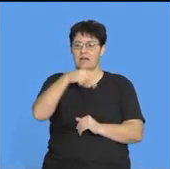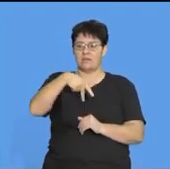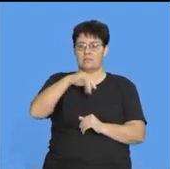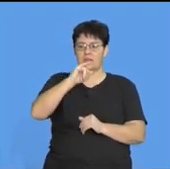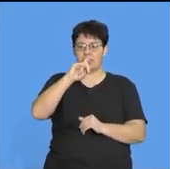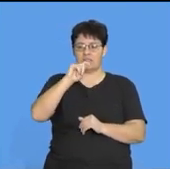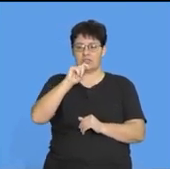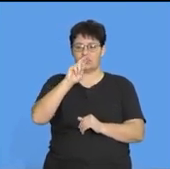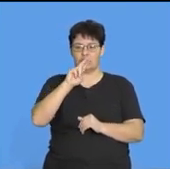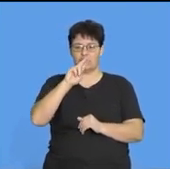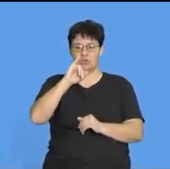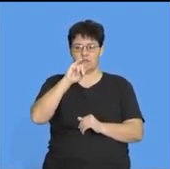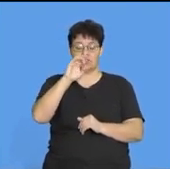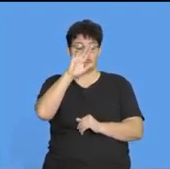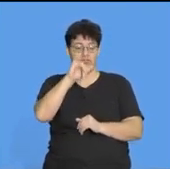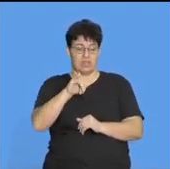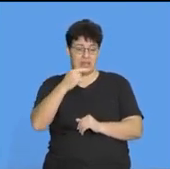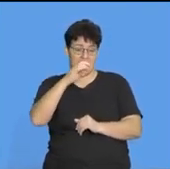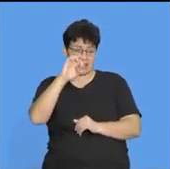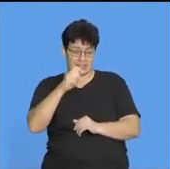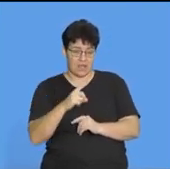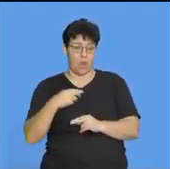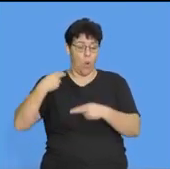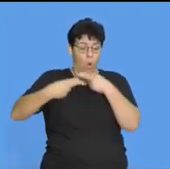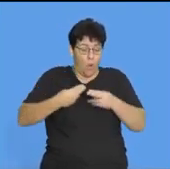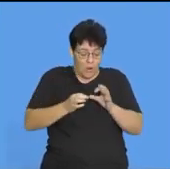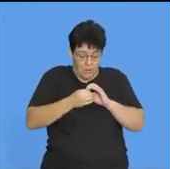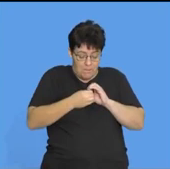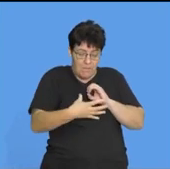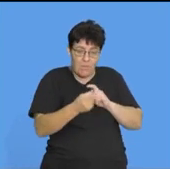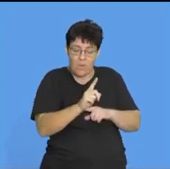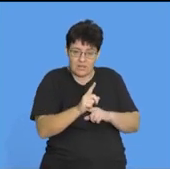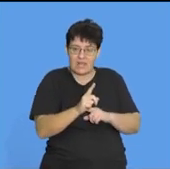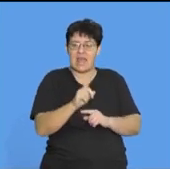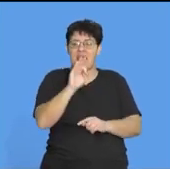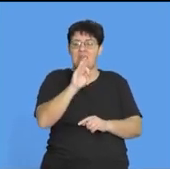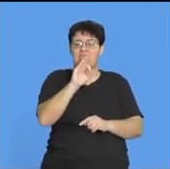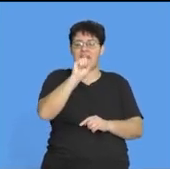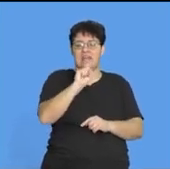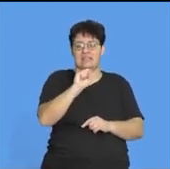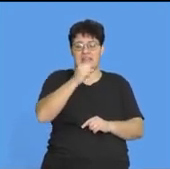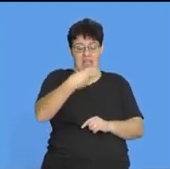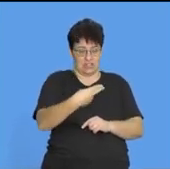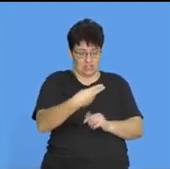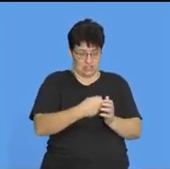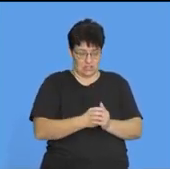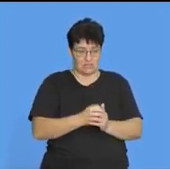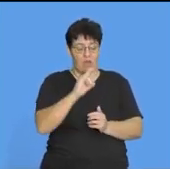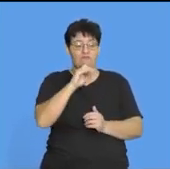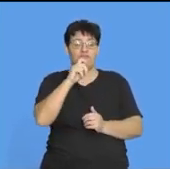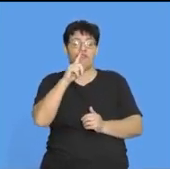secrete a hormone called FSH, which stands for follicle stimulating